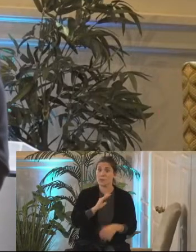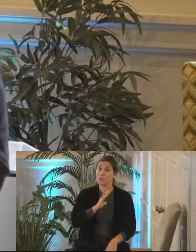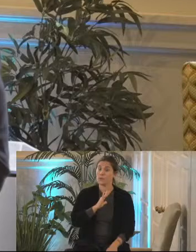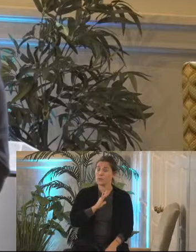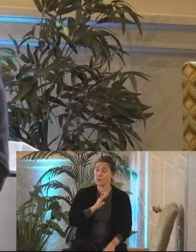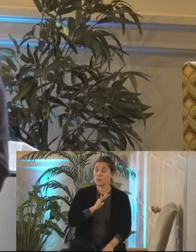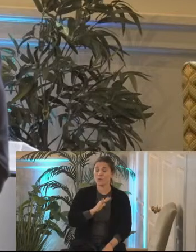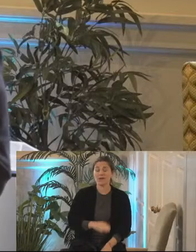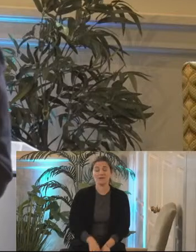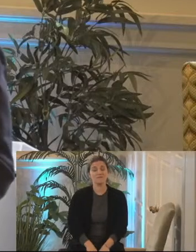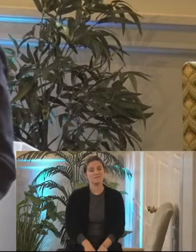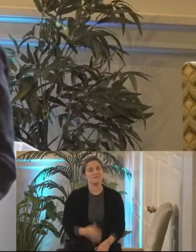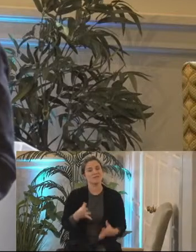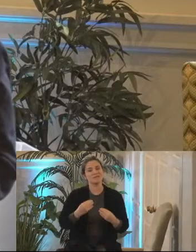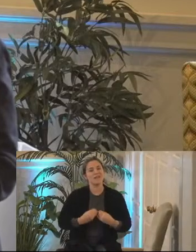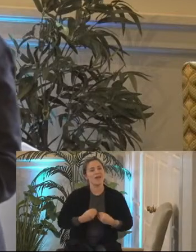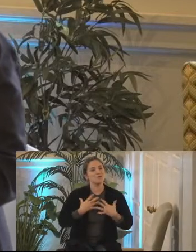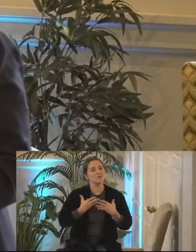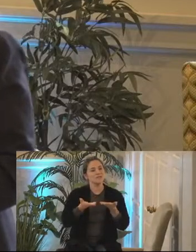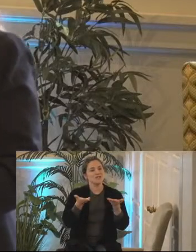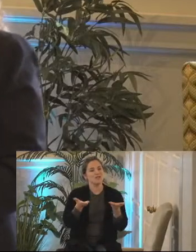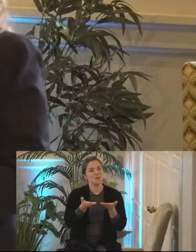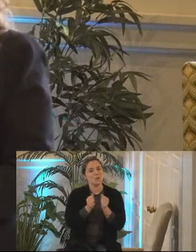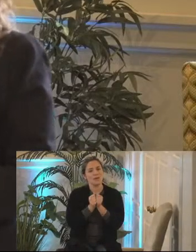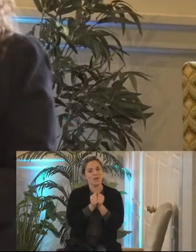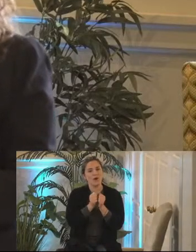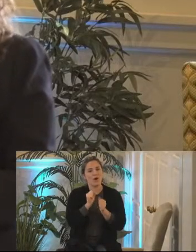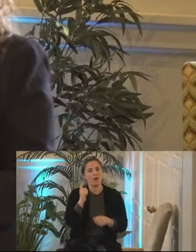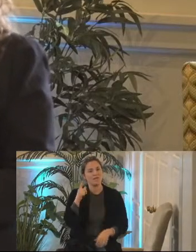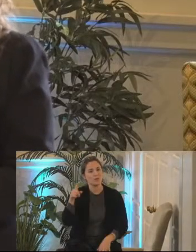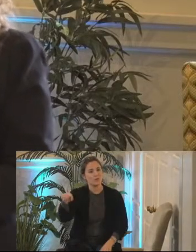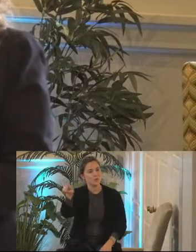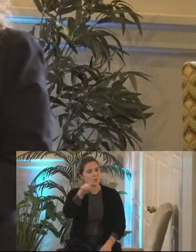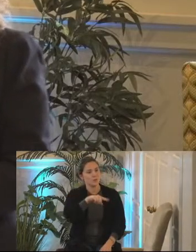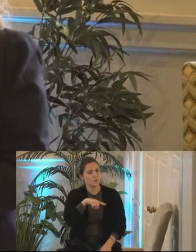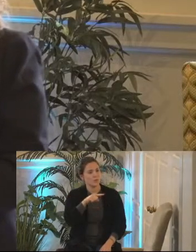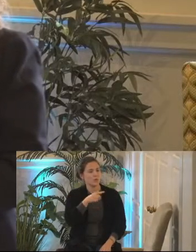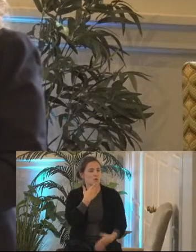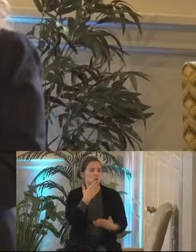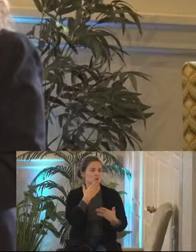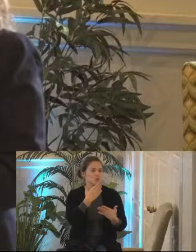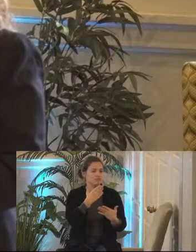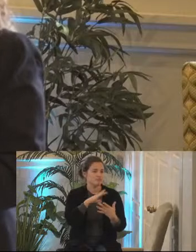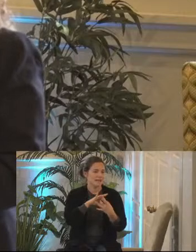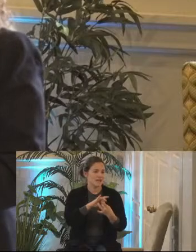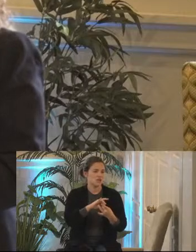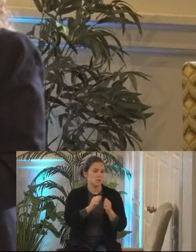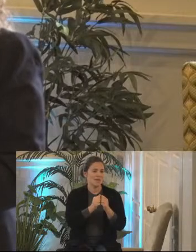be with all of you, and a special welcome to our Everywhere members this morning